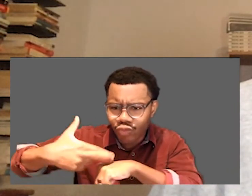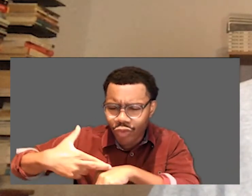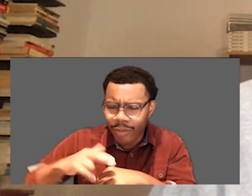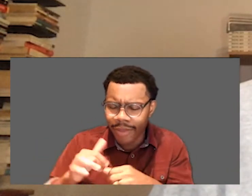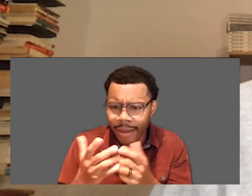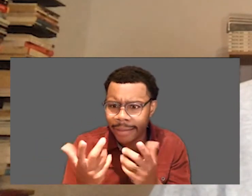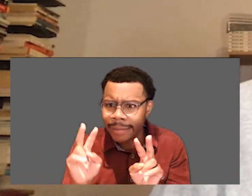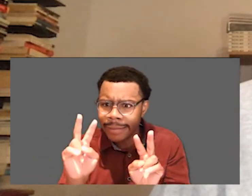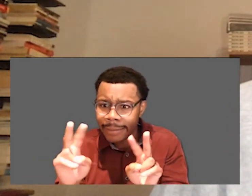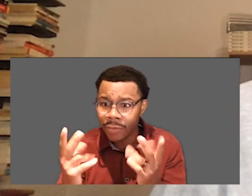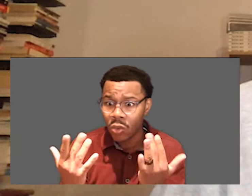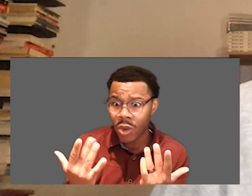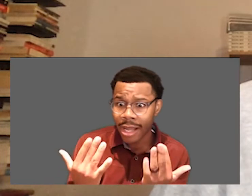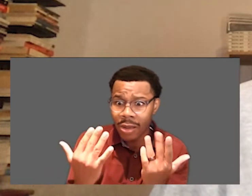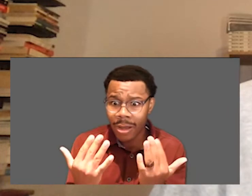stop his heart.